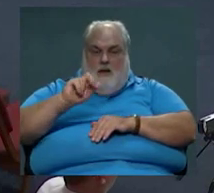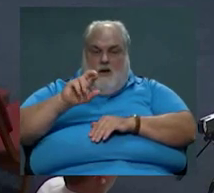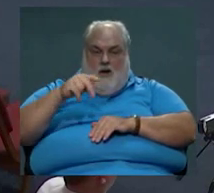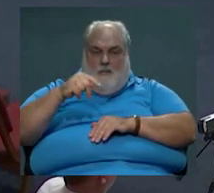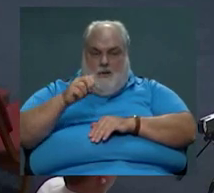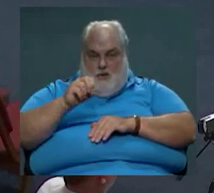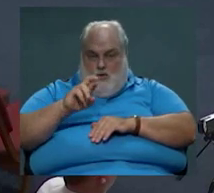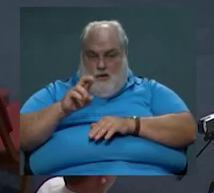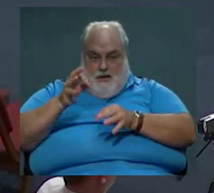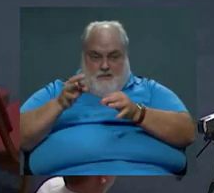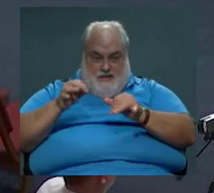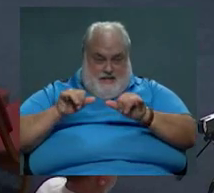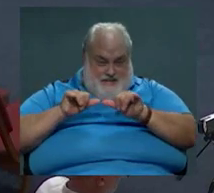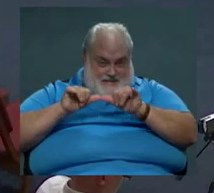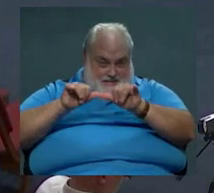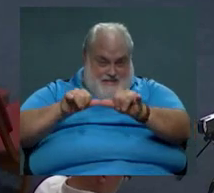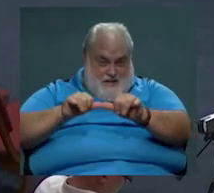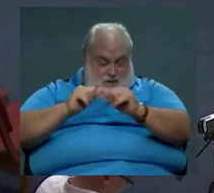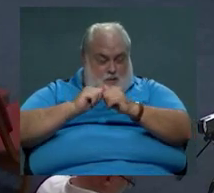going to be consistent with some of these other